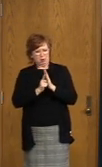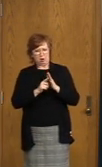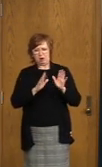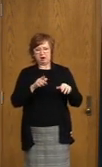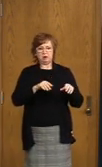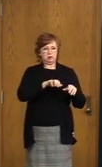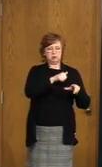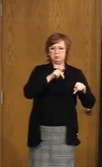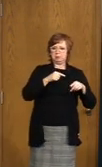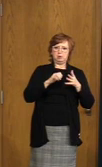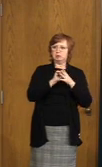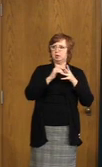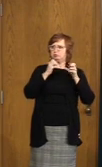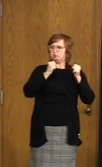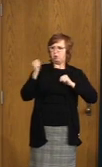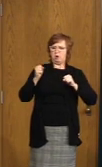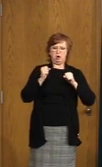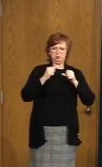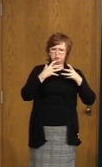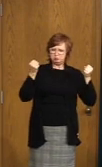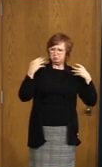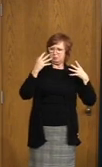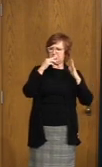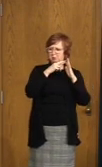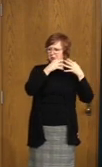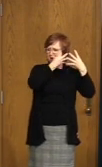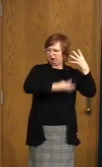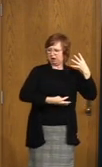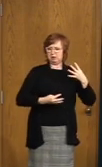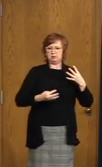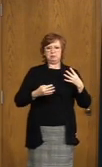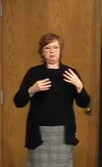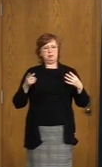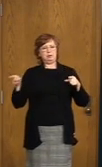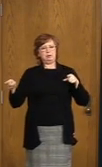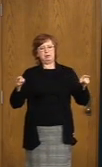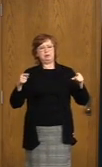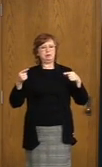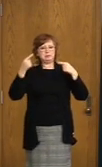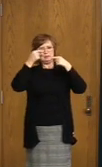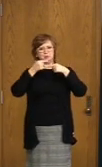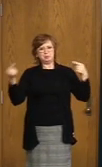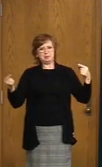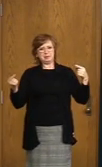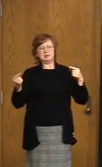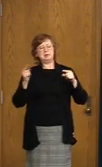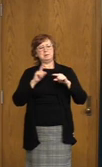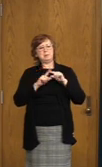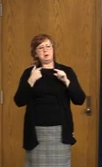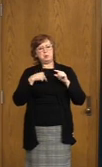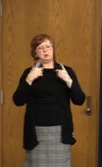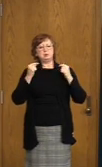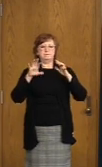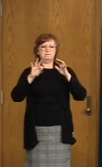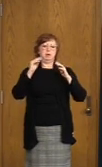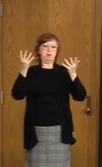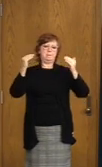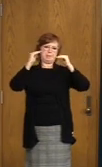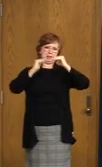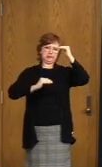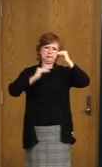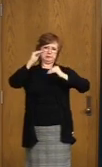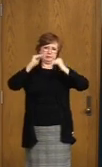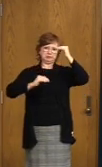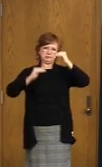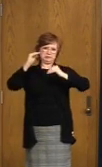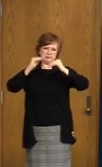guidelines are followed and letting people work, enjoy other amenities as much as possible.